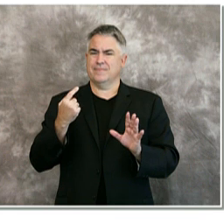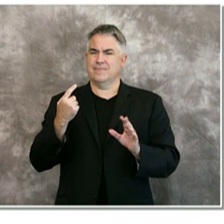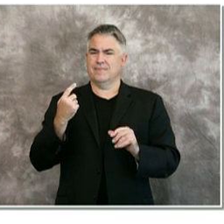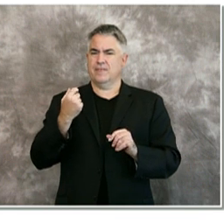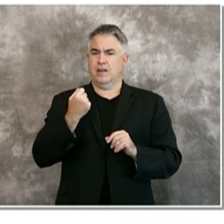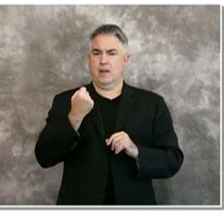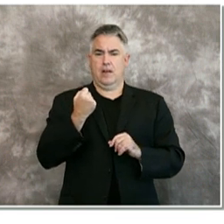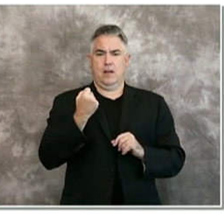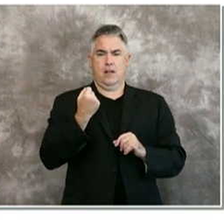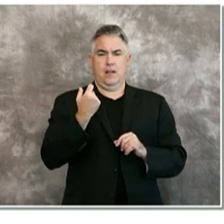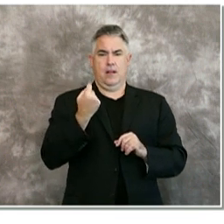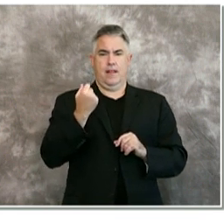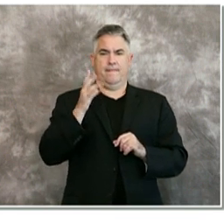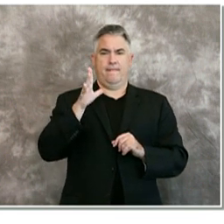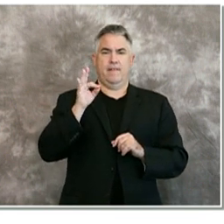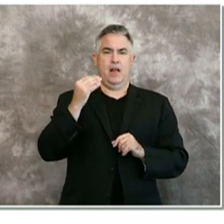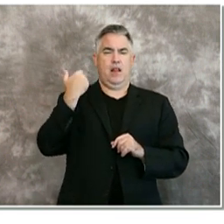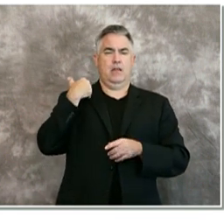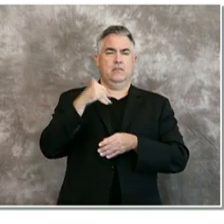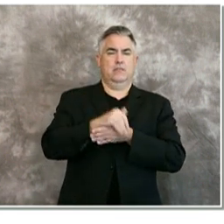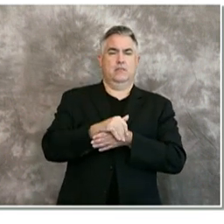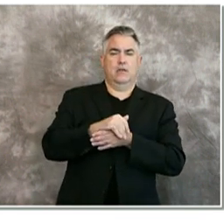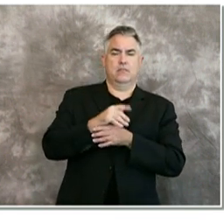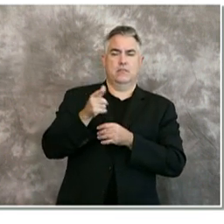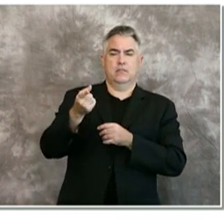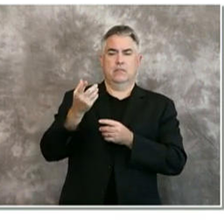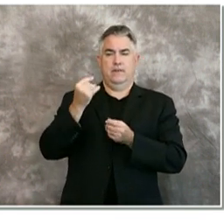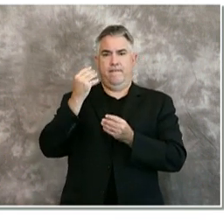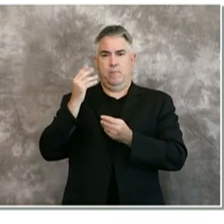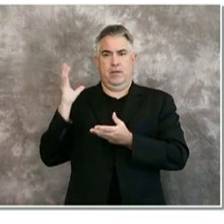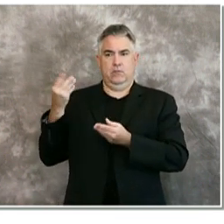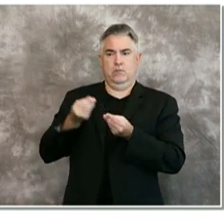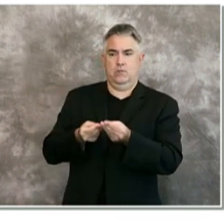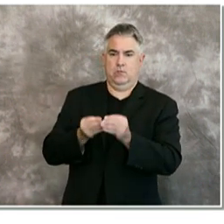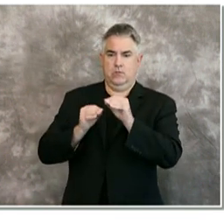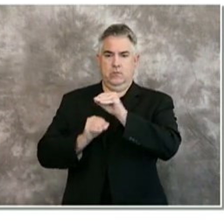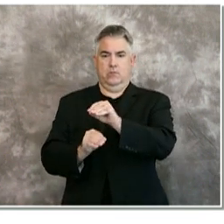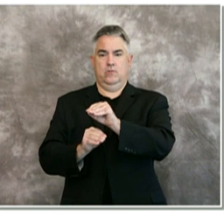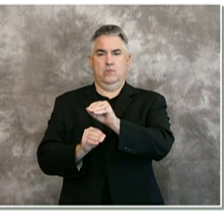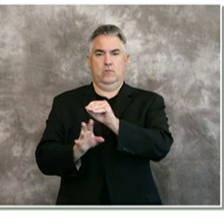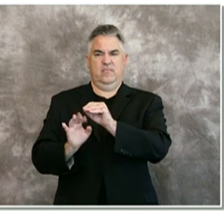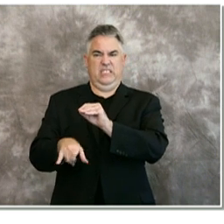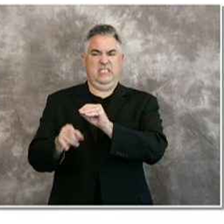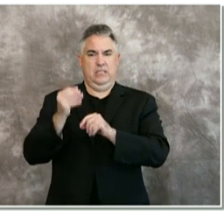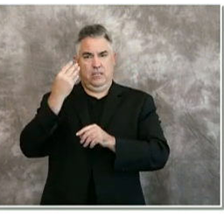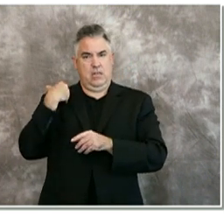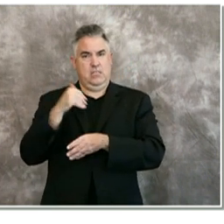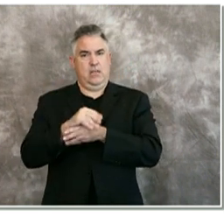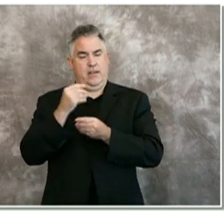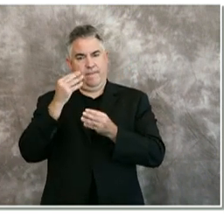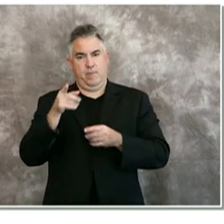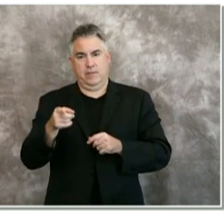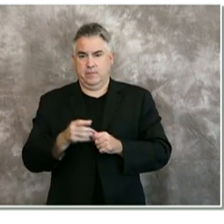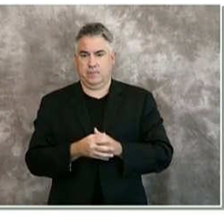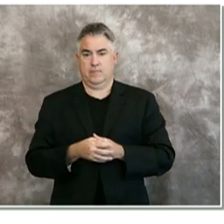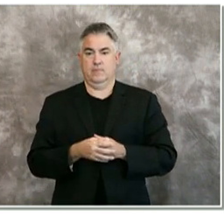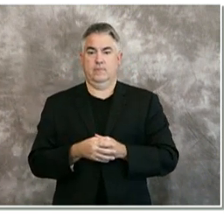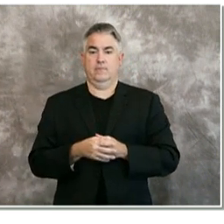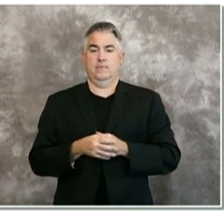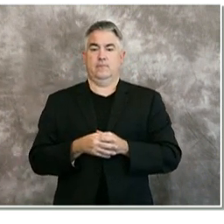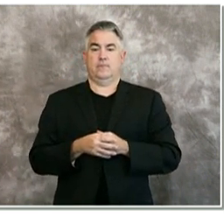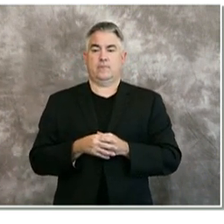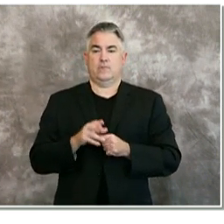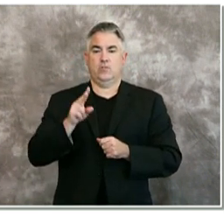11:59 yesterday and reported this morning. We were reporting 17,000 cases, which is 274 more cases